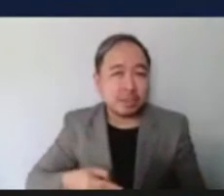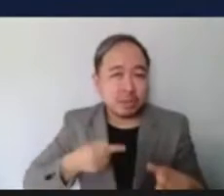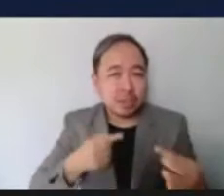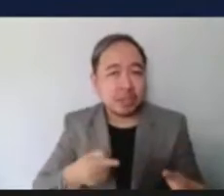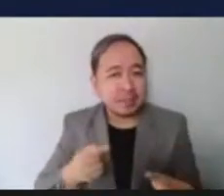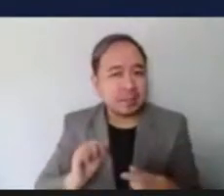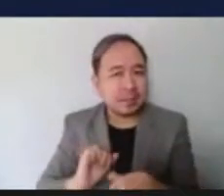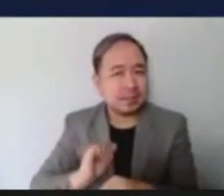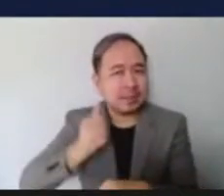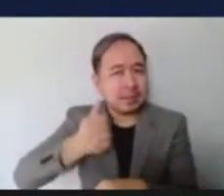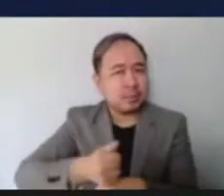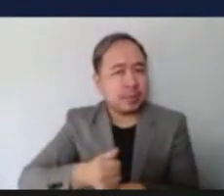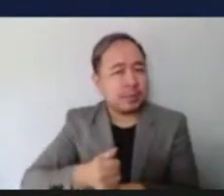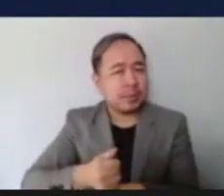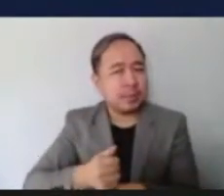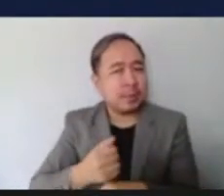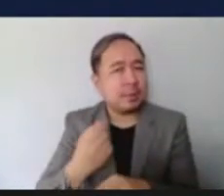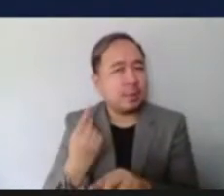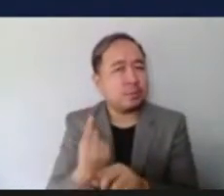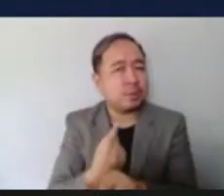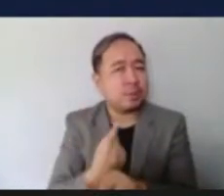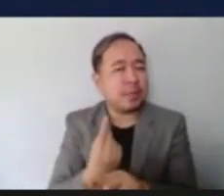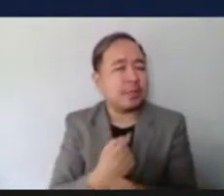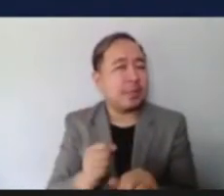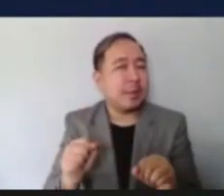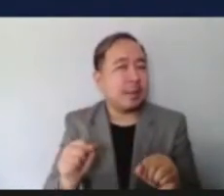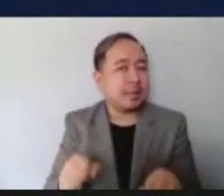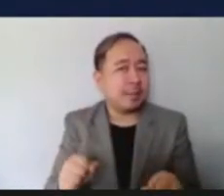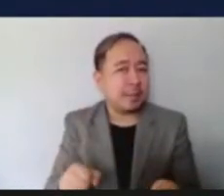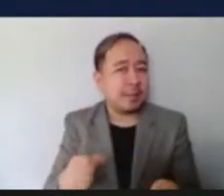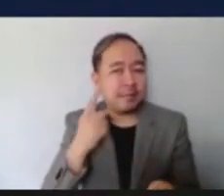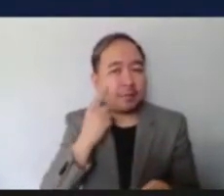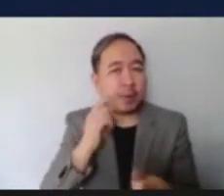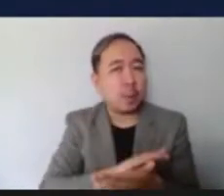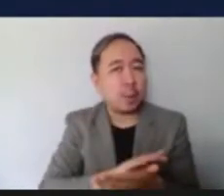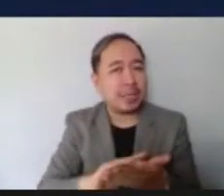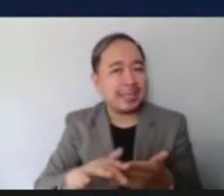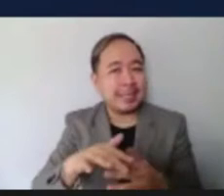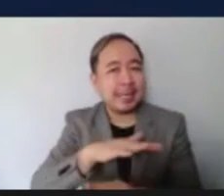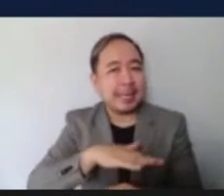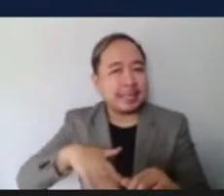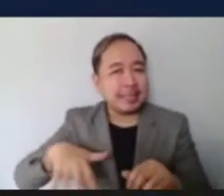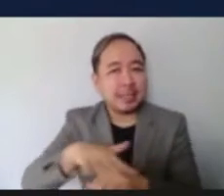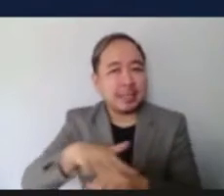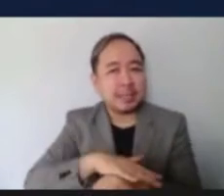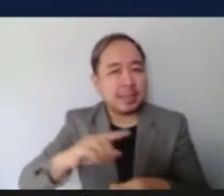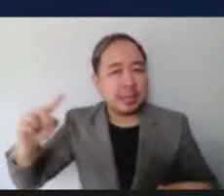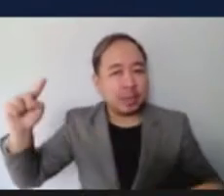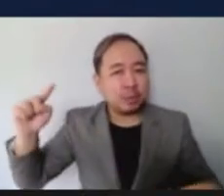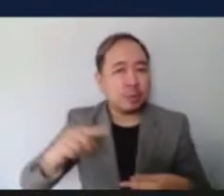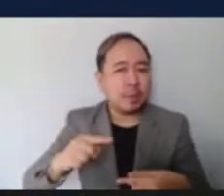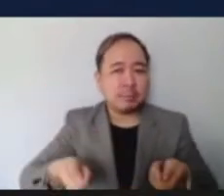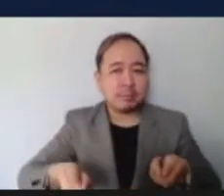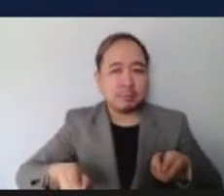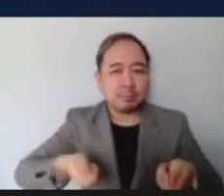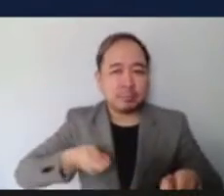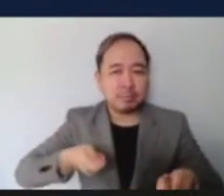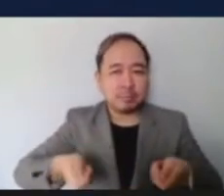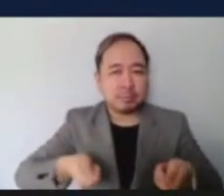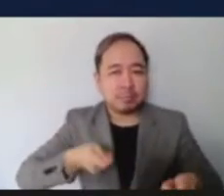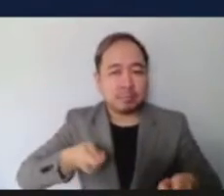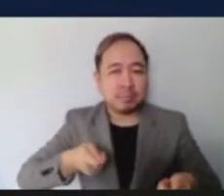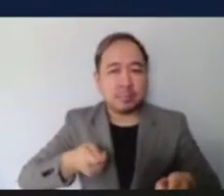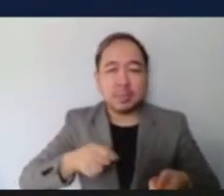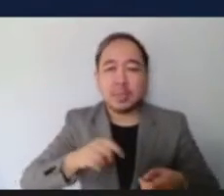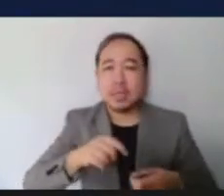establishing the regular capacitation and complicated to reduce and mitigate and basic